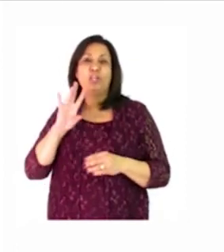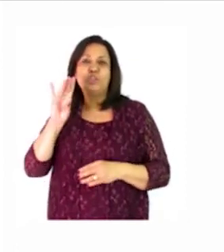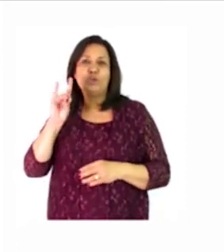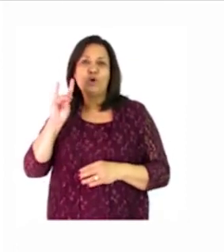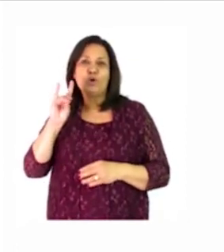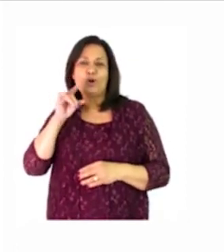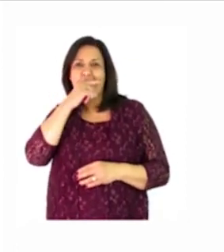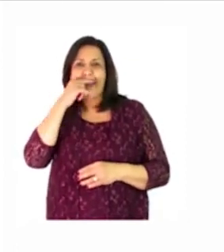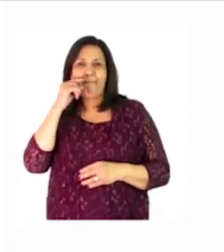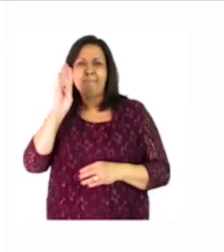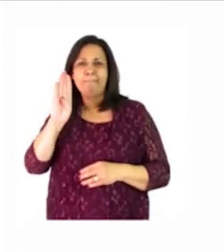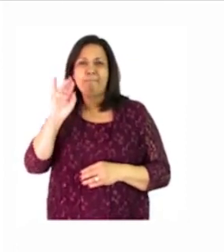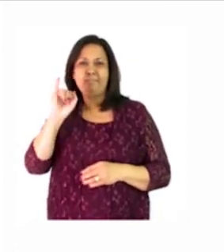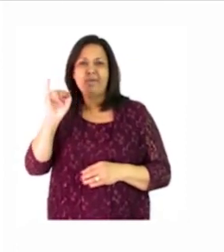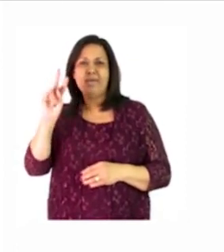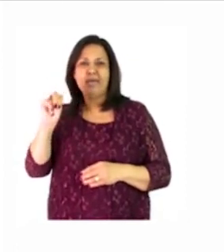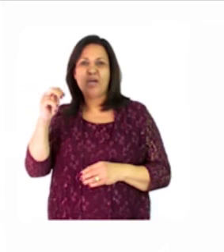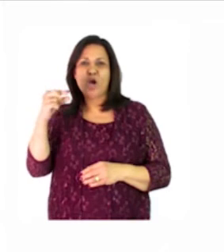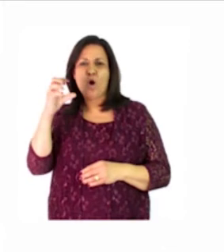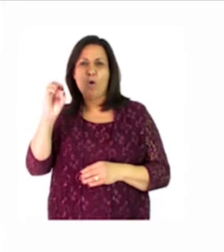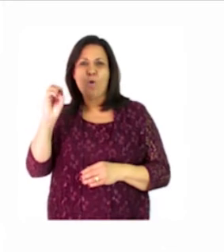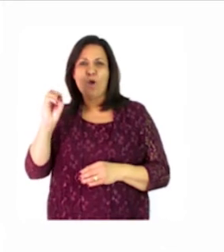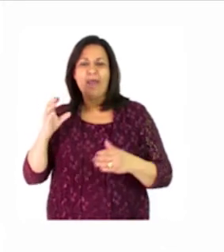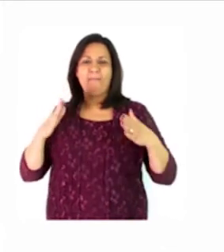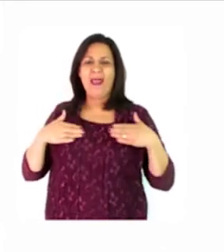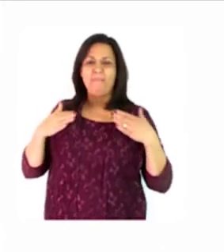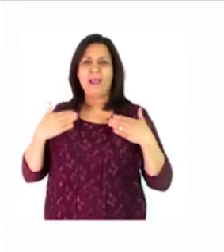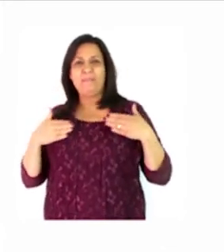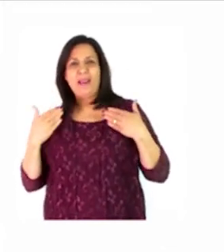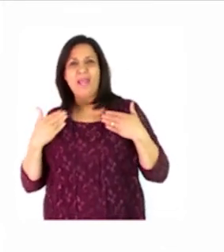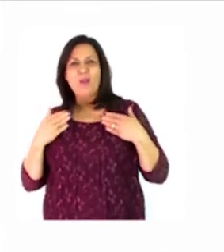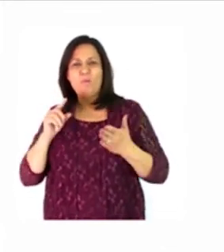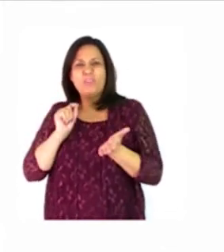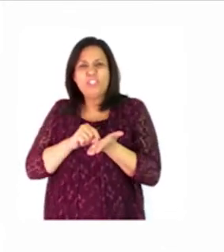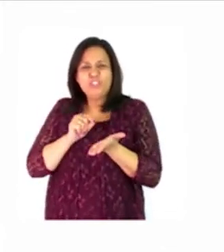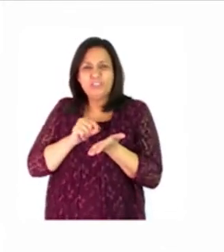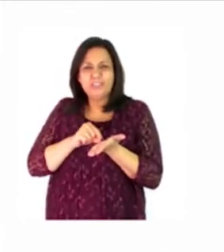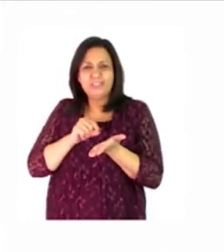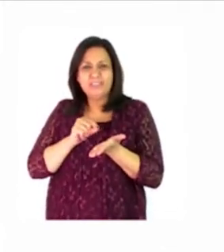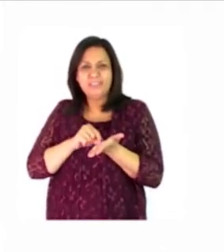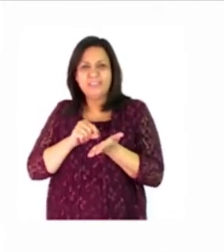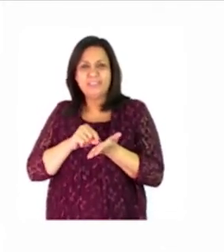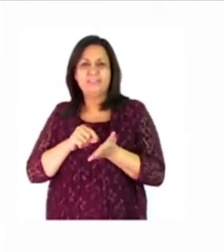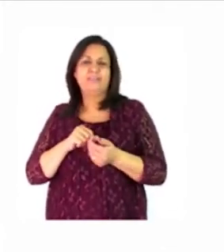with chicks on the farm. He is a very naughty dog. He likes chasing